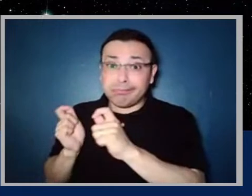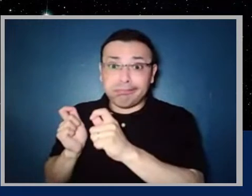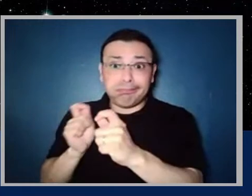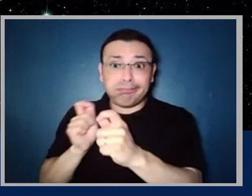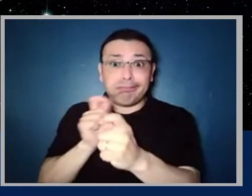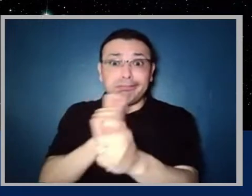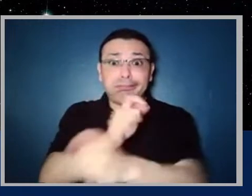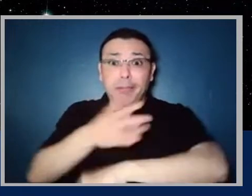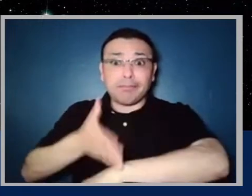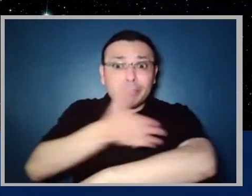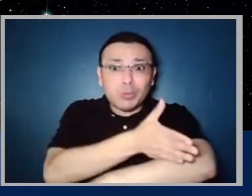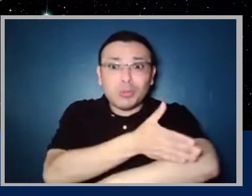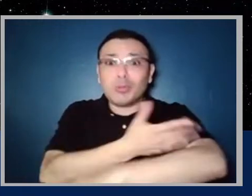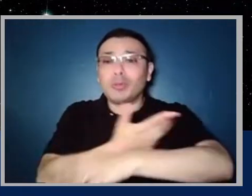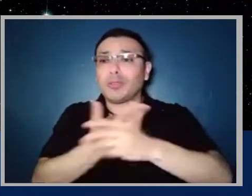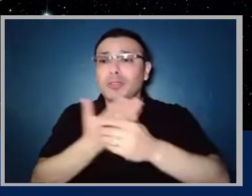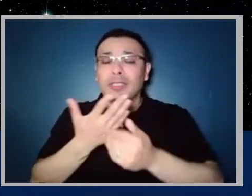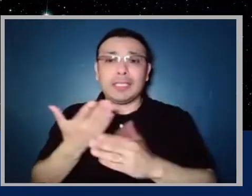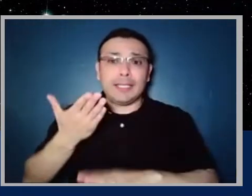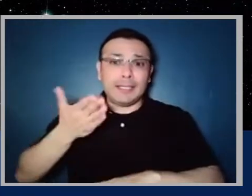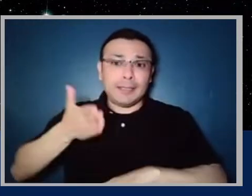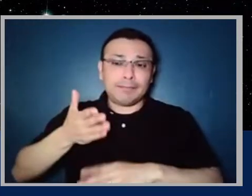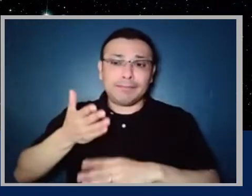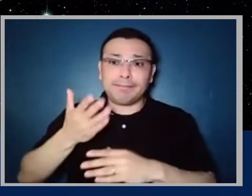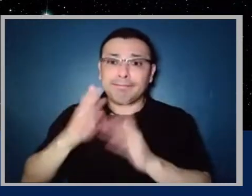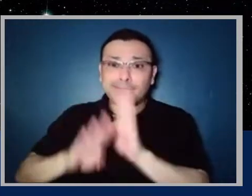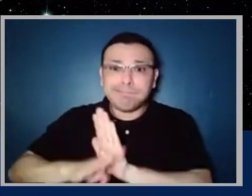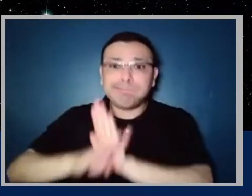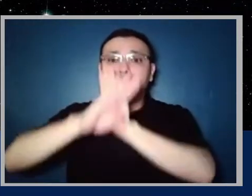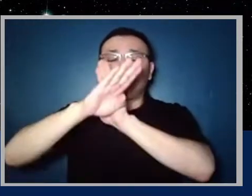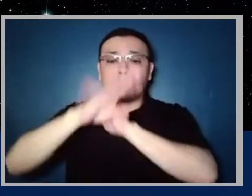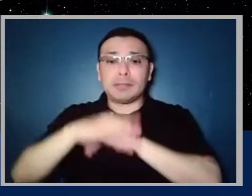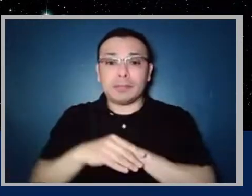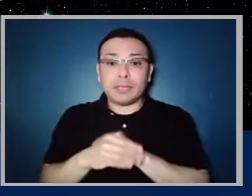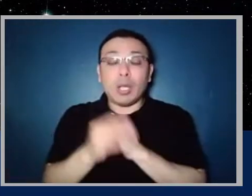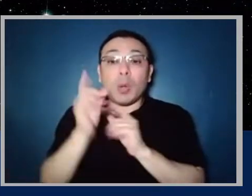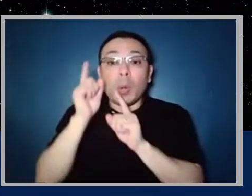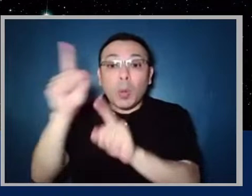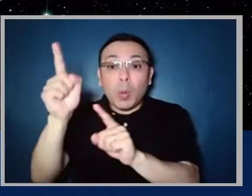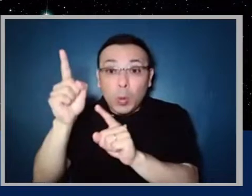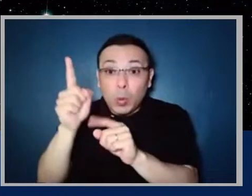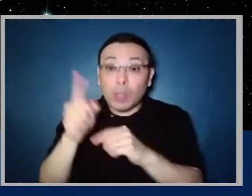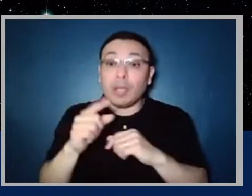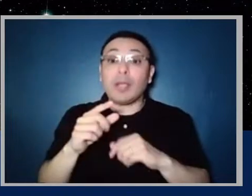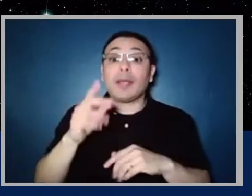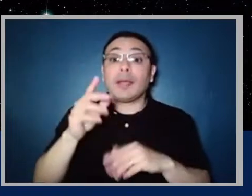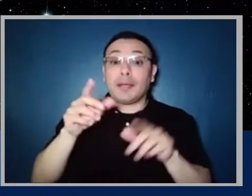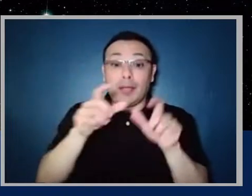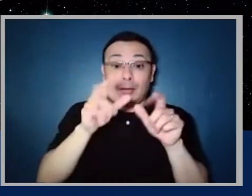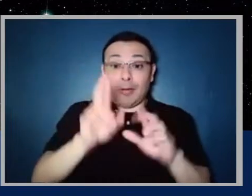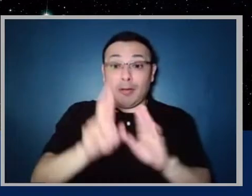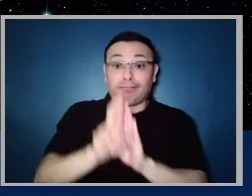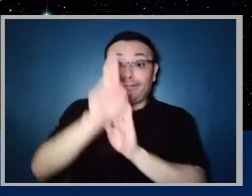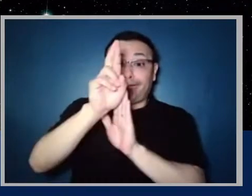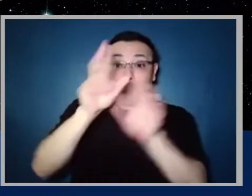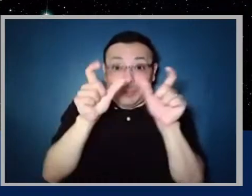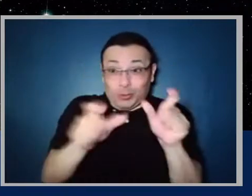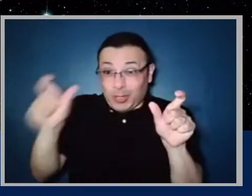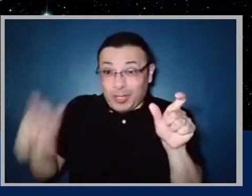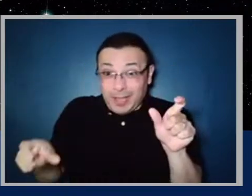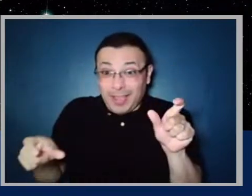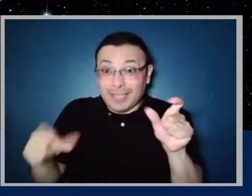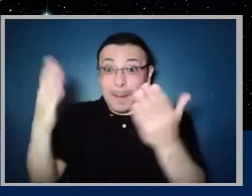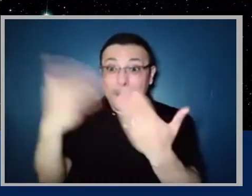we're able to recover these things and in terms of how we're able to keep our astronauts safe when we bring them home. And yeah, we've